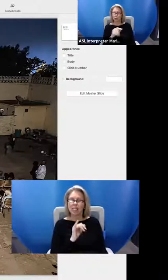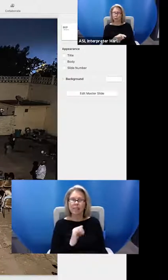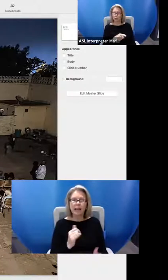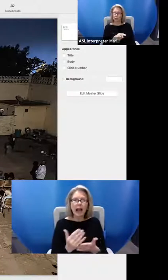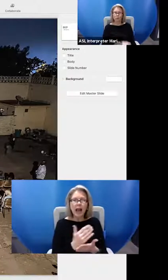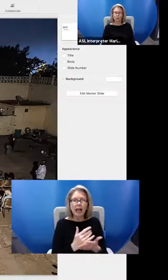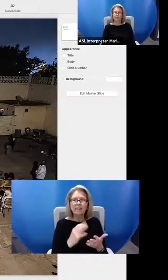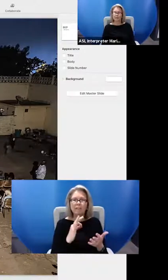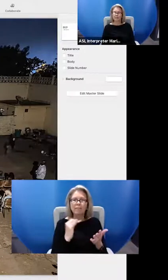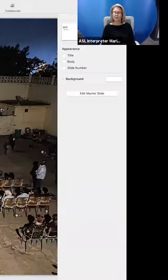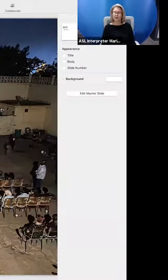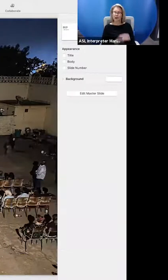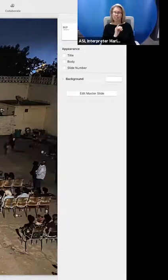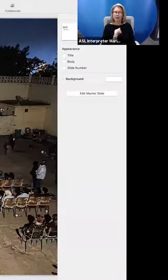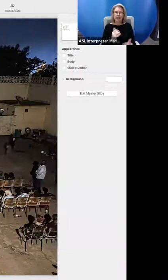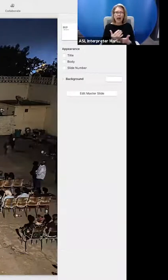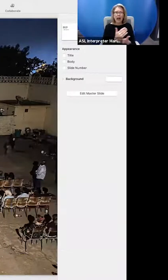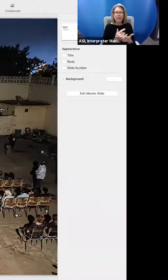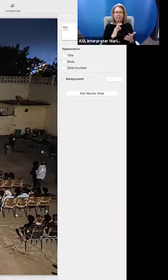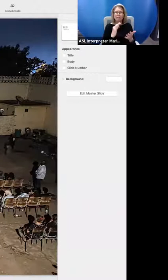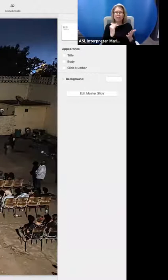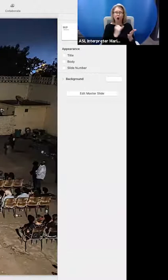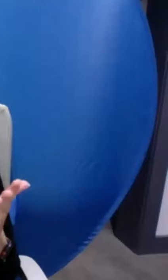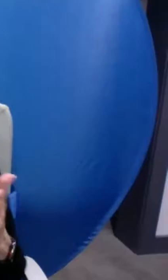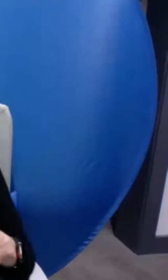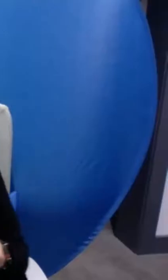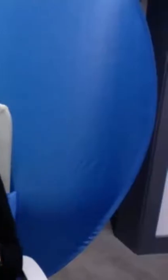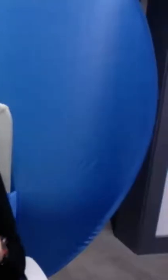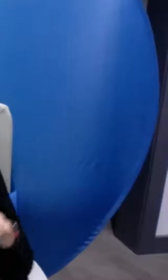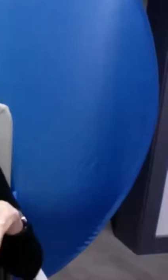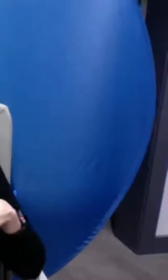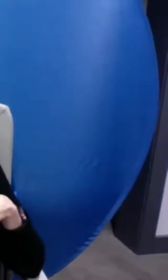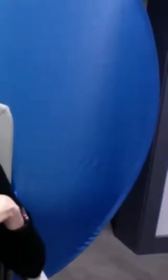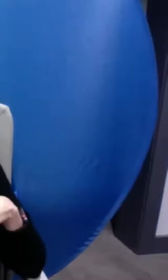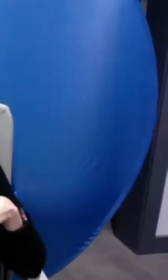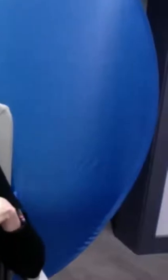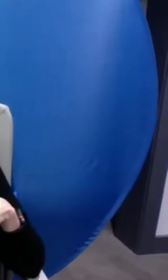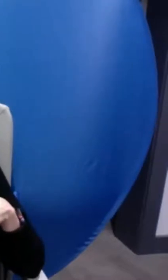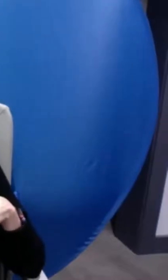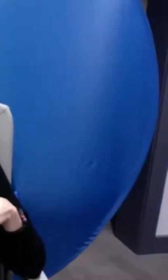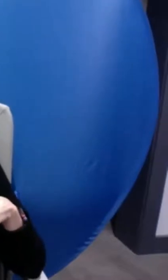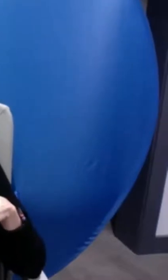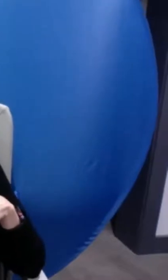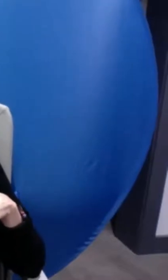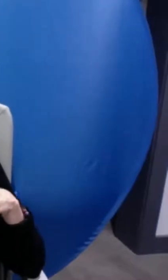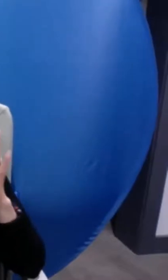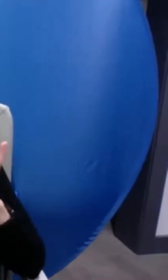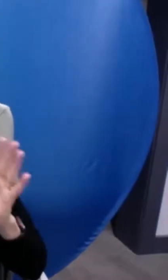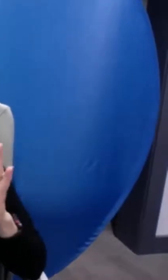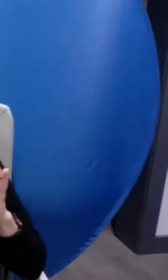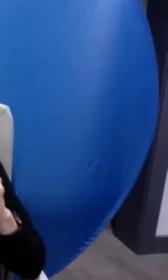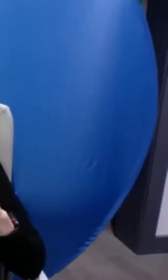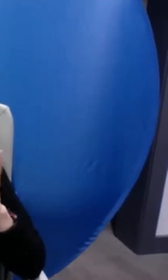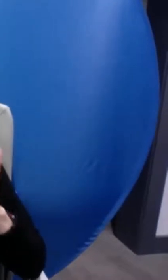Good School, the Collective and Contemporary Art Ecosystem Studies in Jakarta. And two of the representatives are going to join us